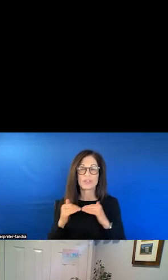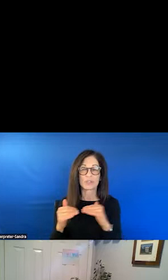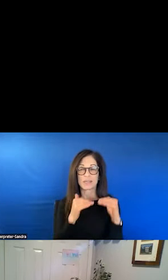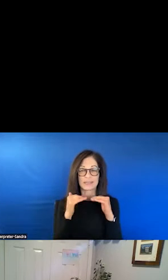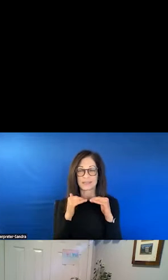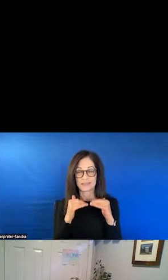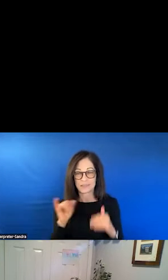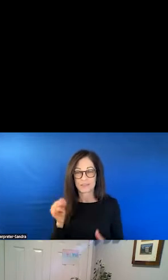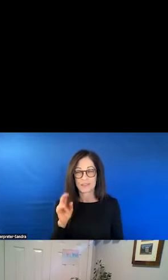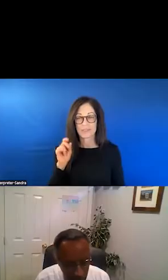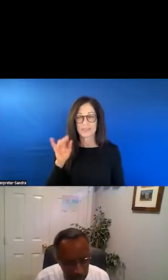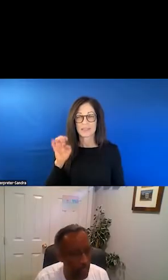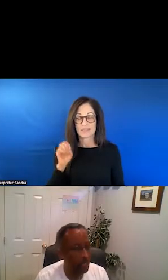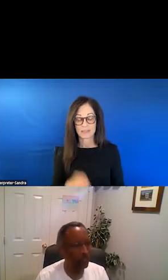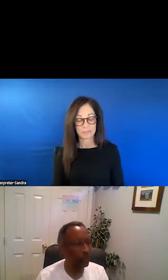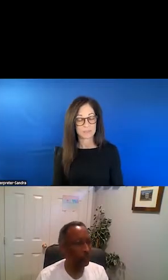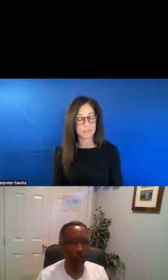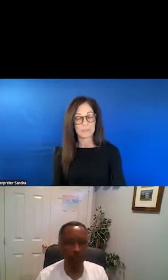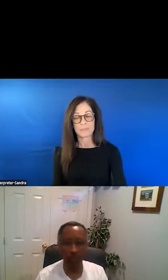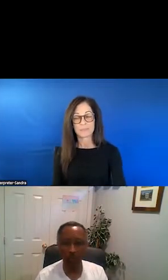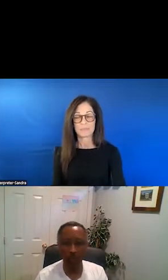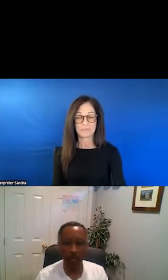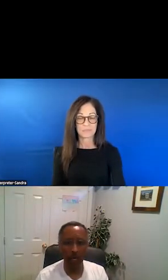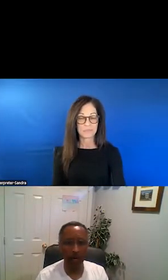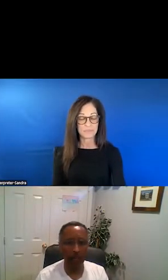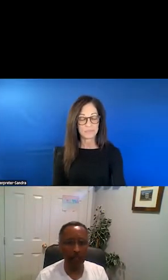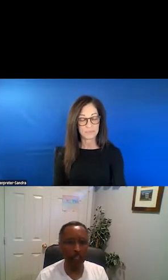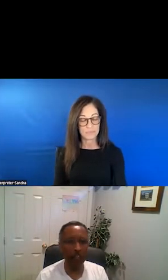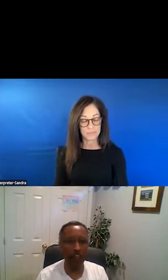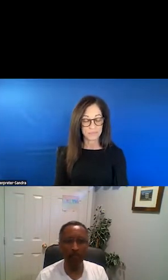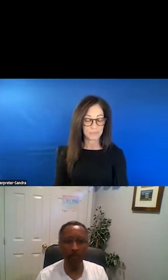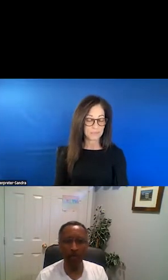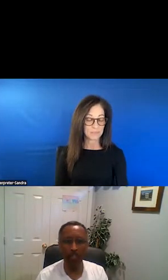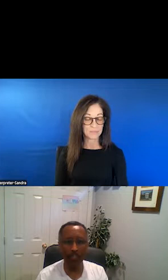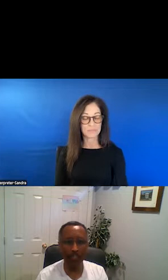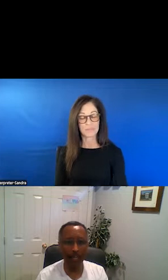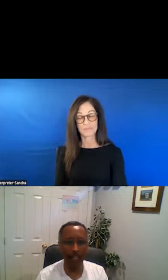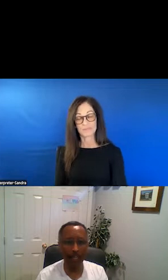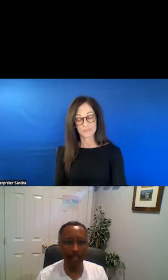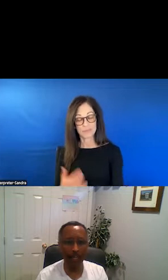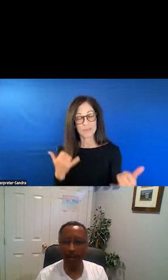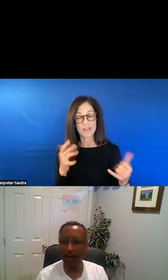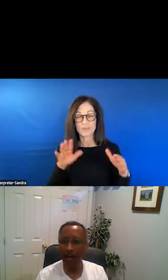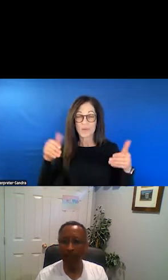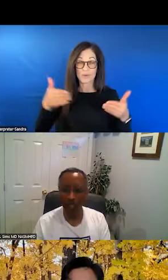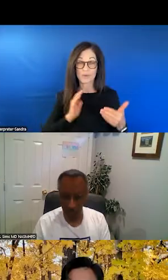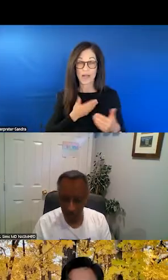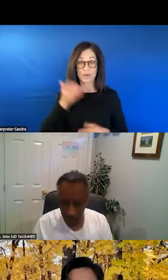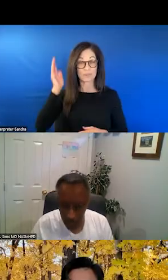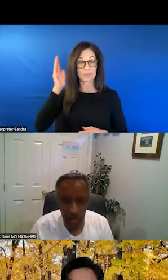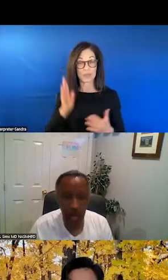at this point, I'd like to introduce to you our speakers for today.